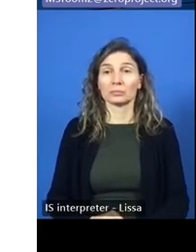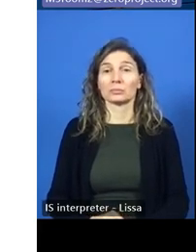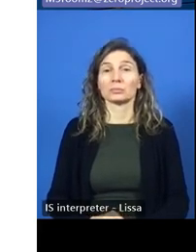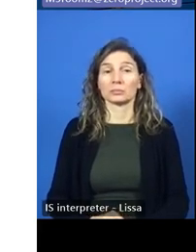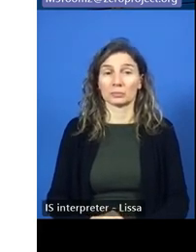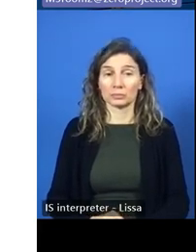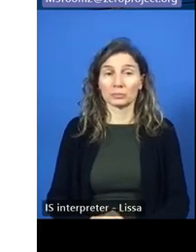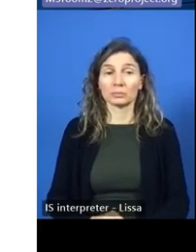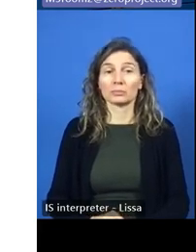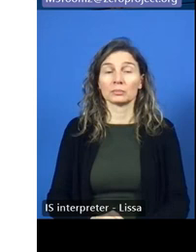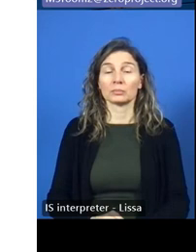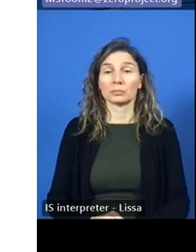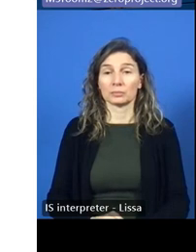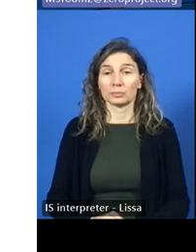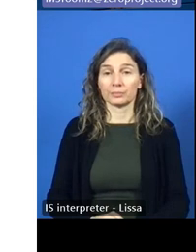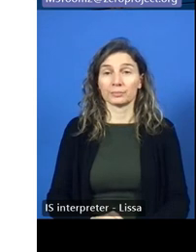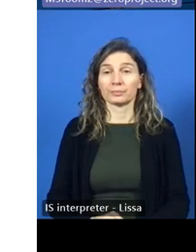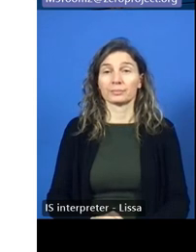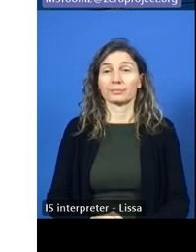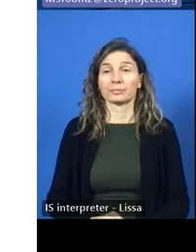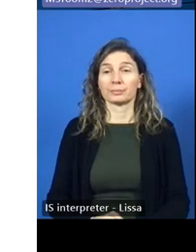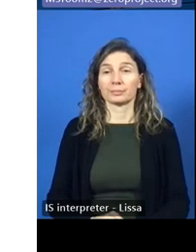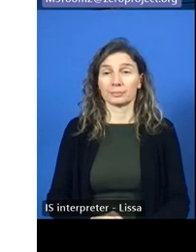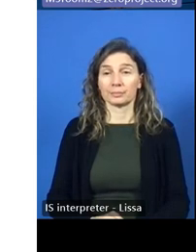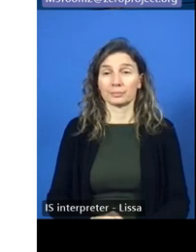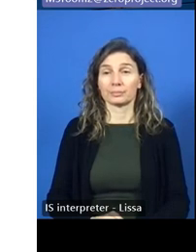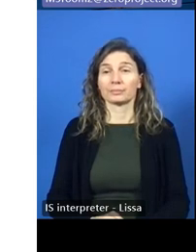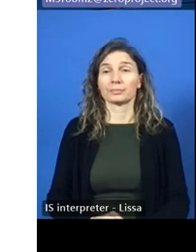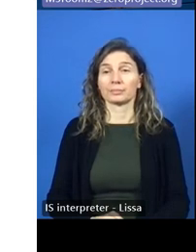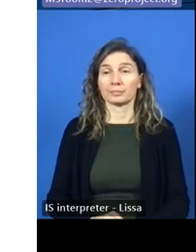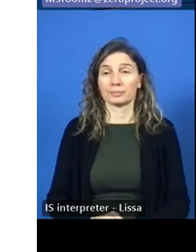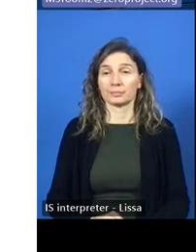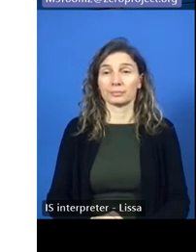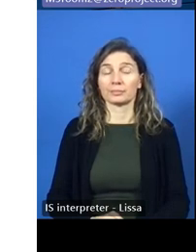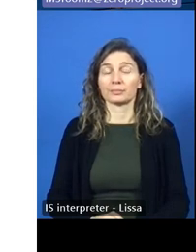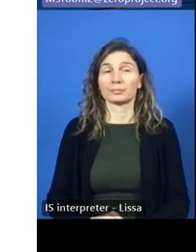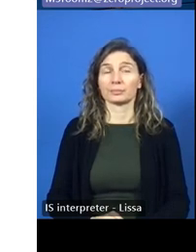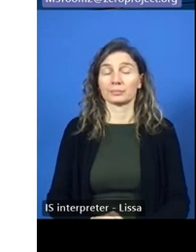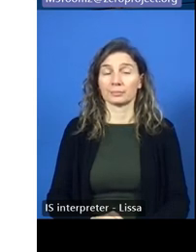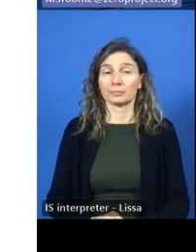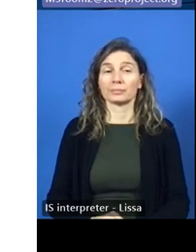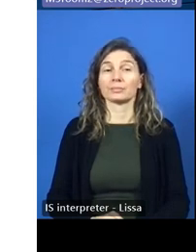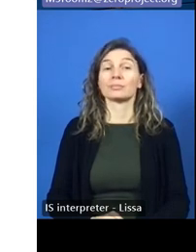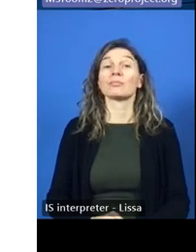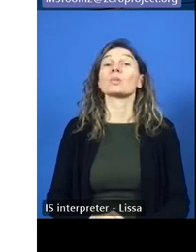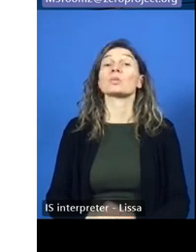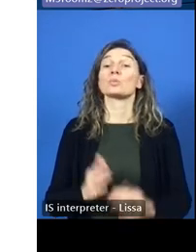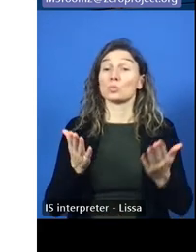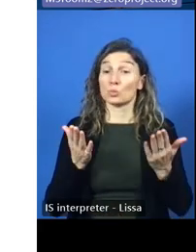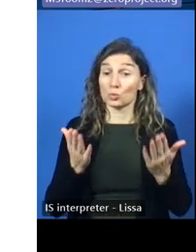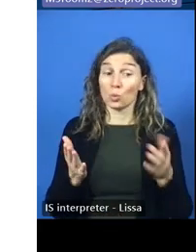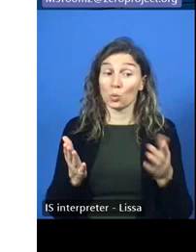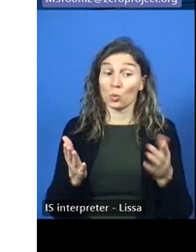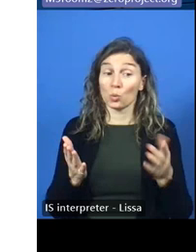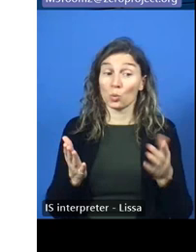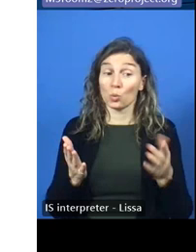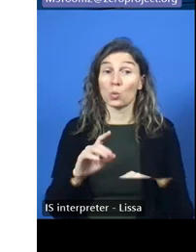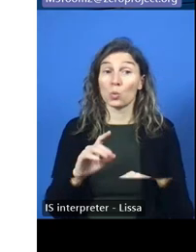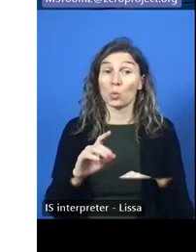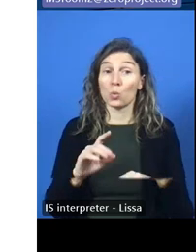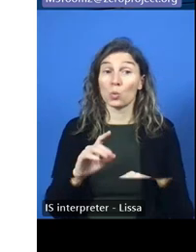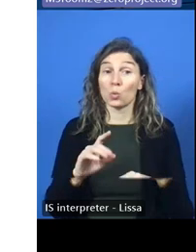niño oyente y a niños sordos aguajun. So the Charles Michel de Lepé school, it's